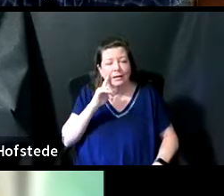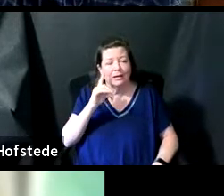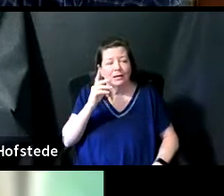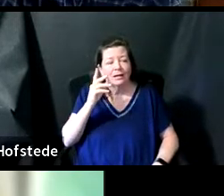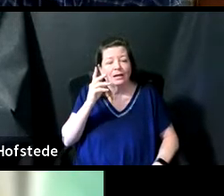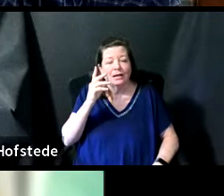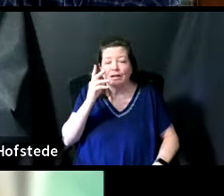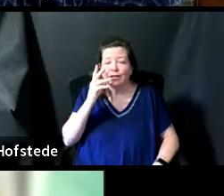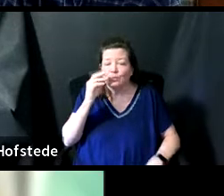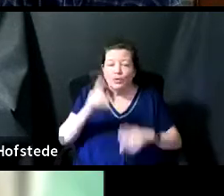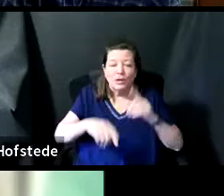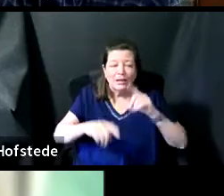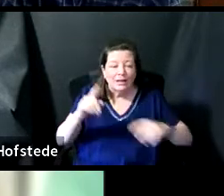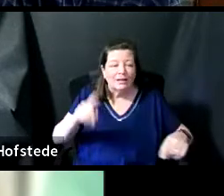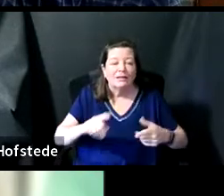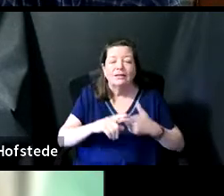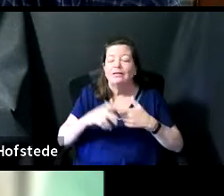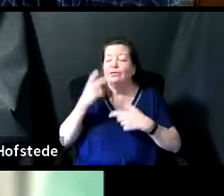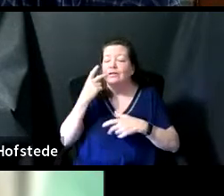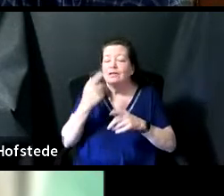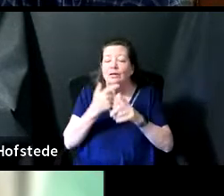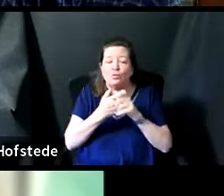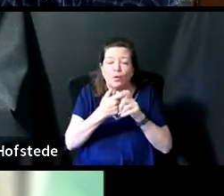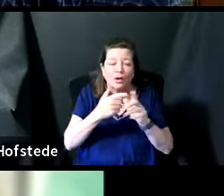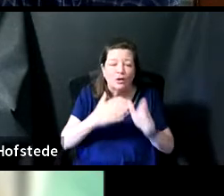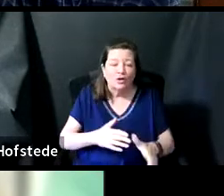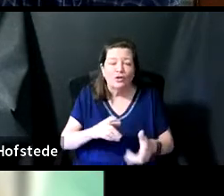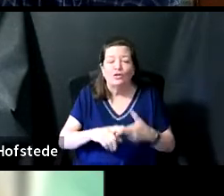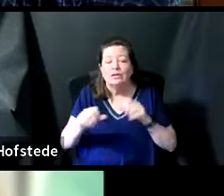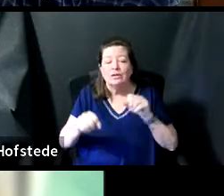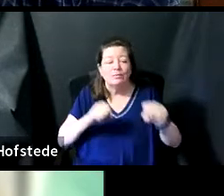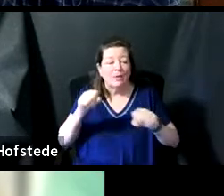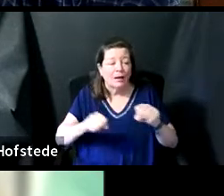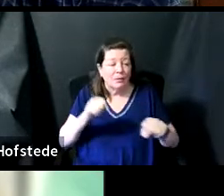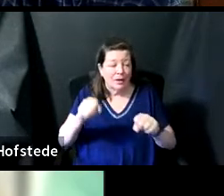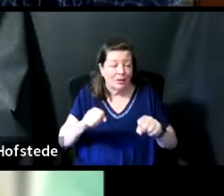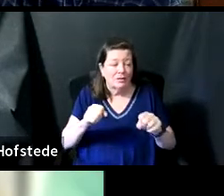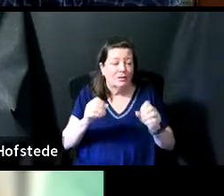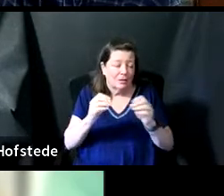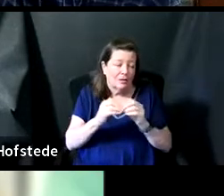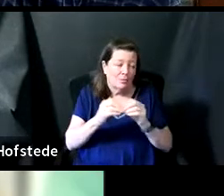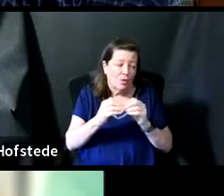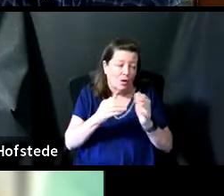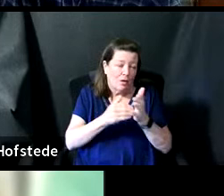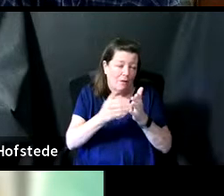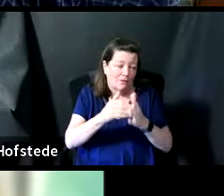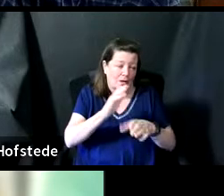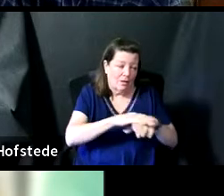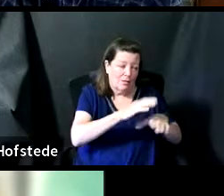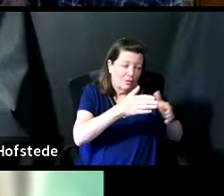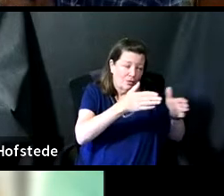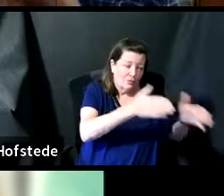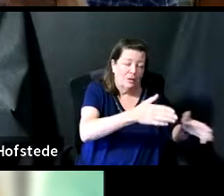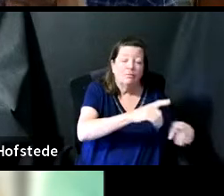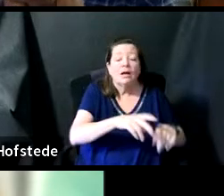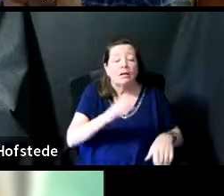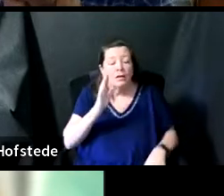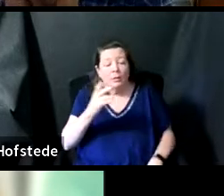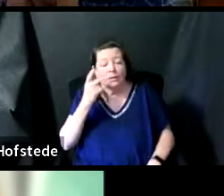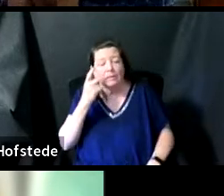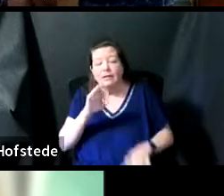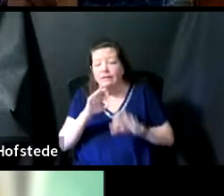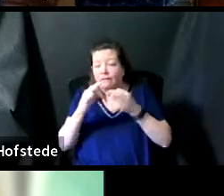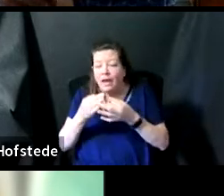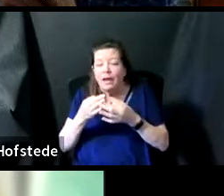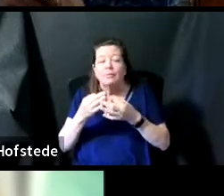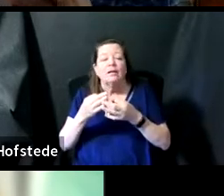eclectic. You see runners, you see bike riders are more often on the street, but you see families, you